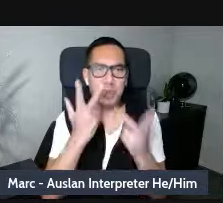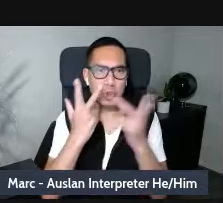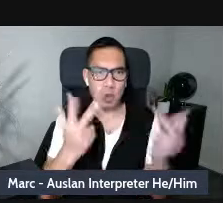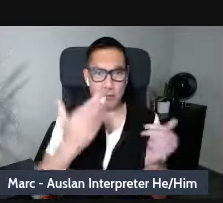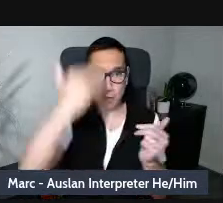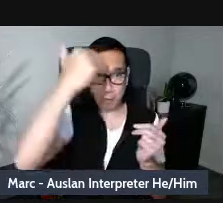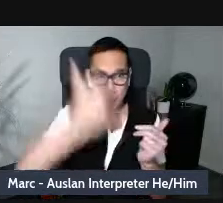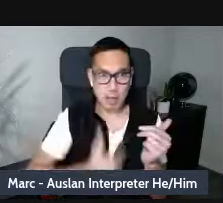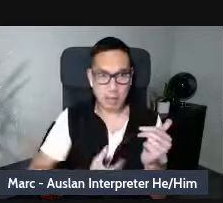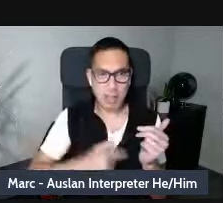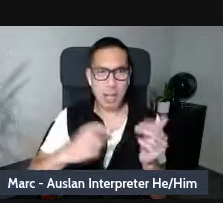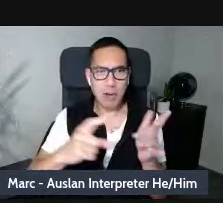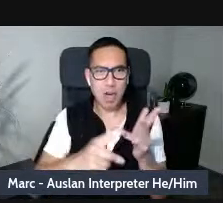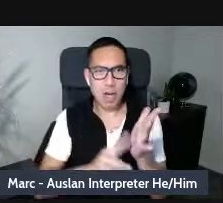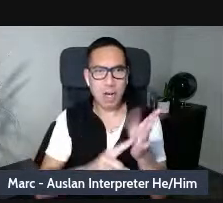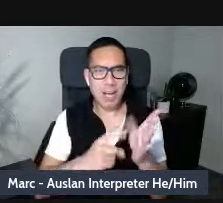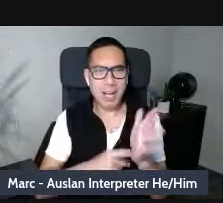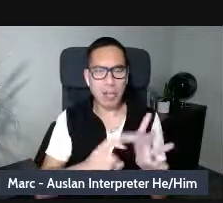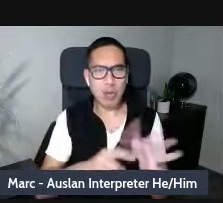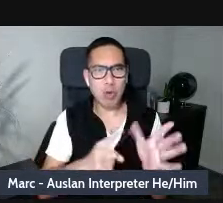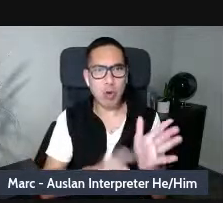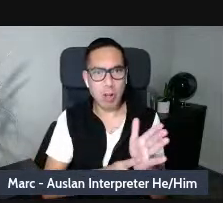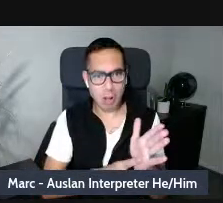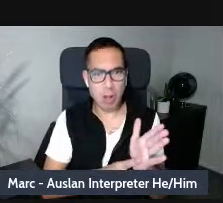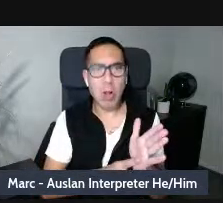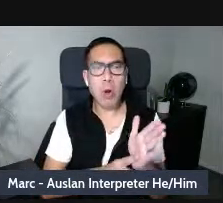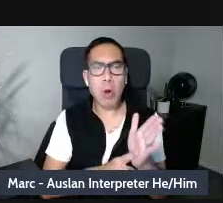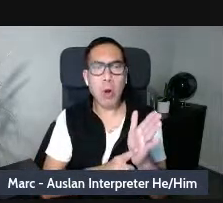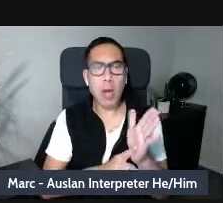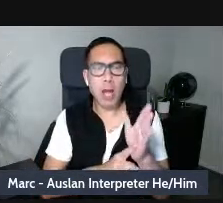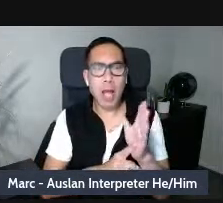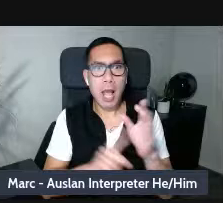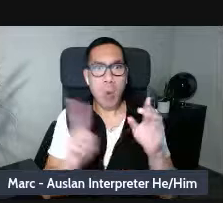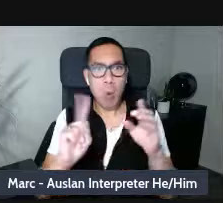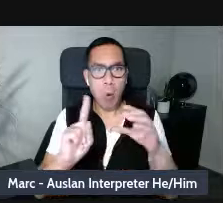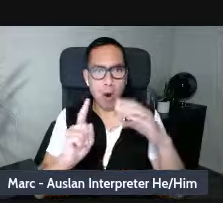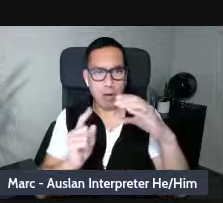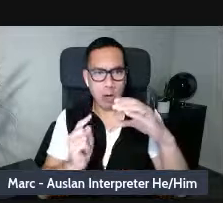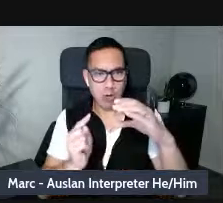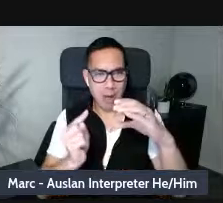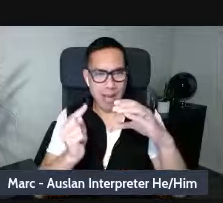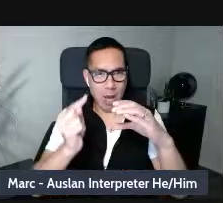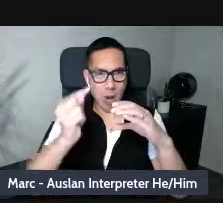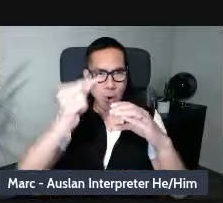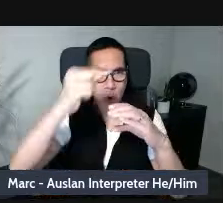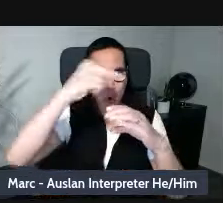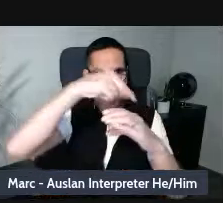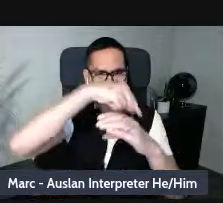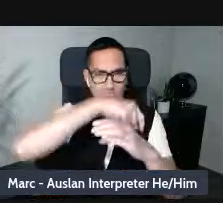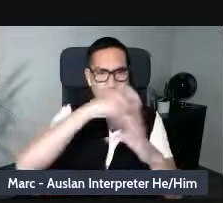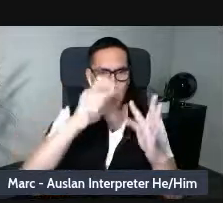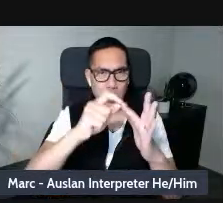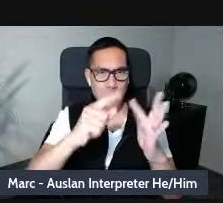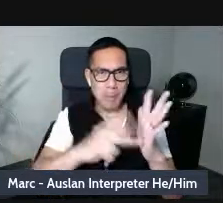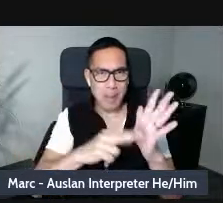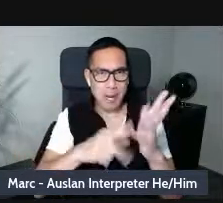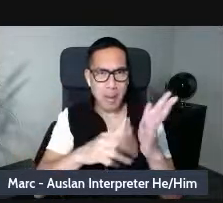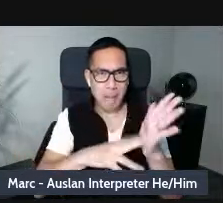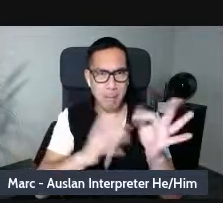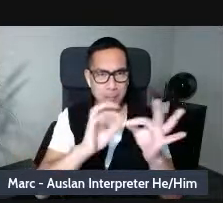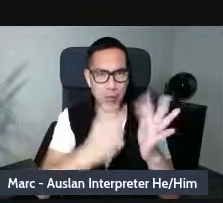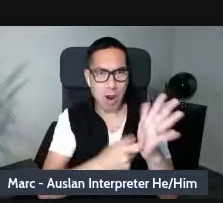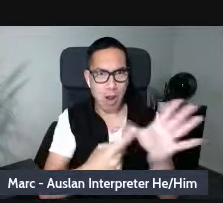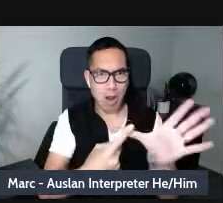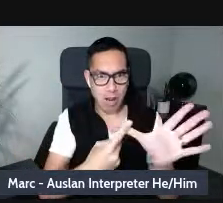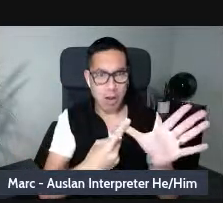collateral vessels can redirect the blood flow around the clot to the penumbra to keep it alive for a certain amount of time.